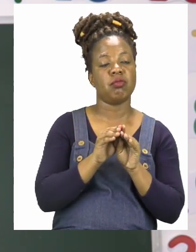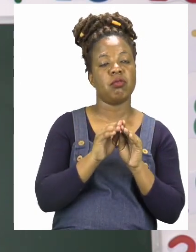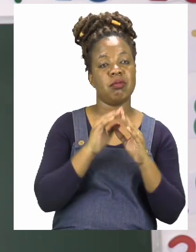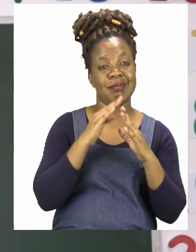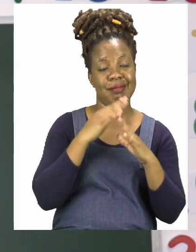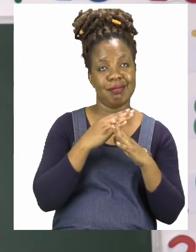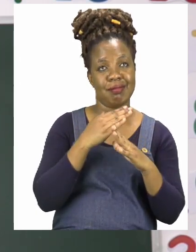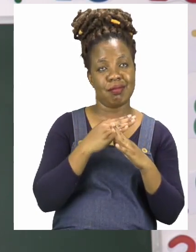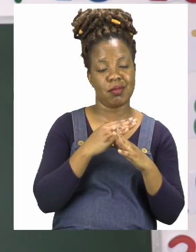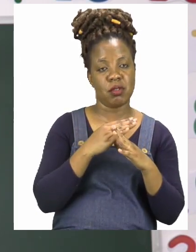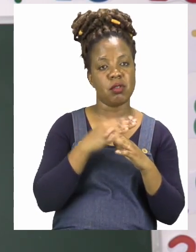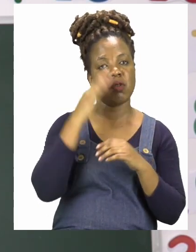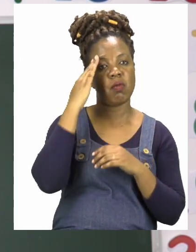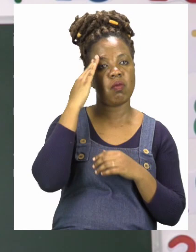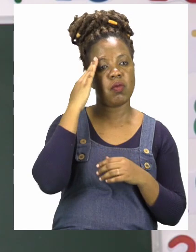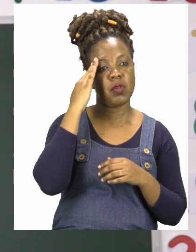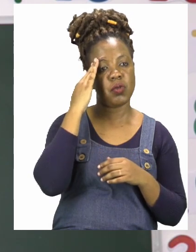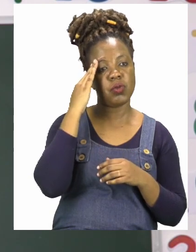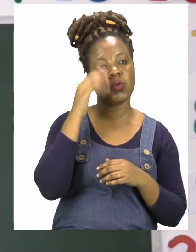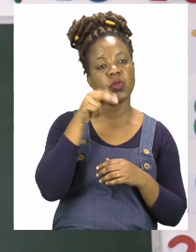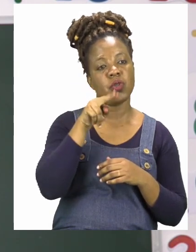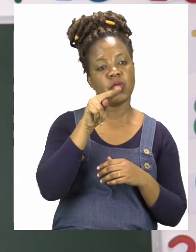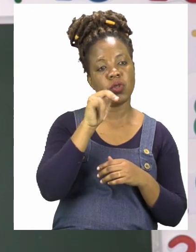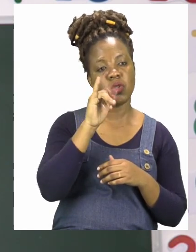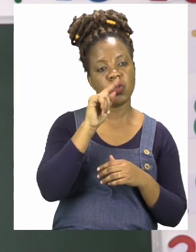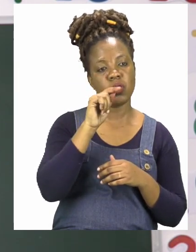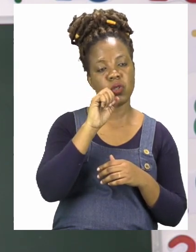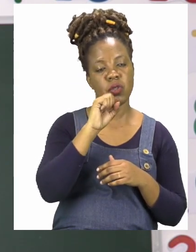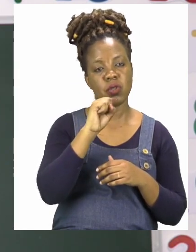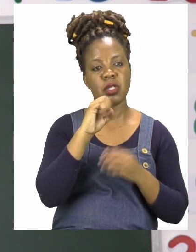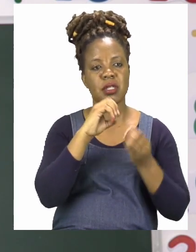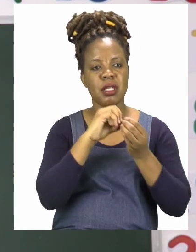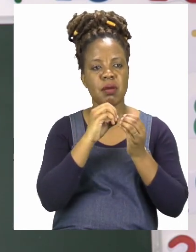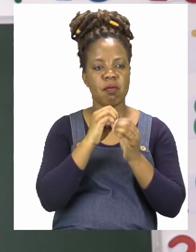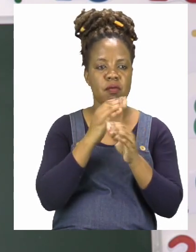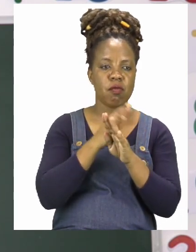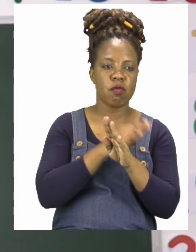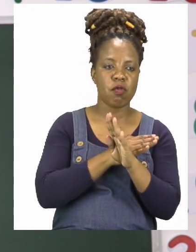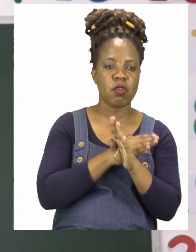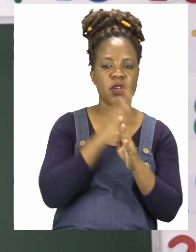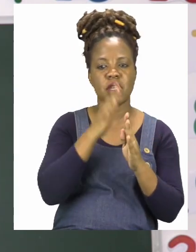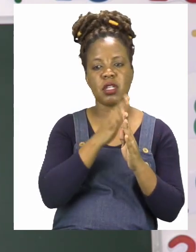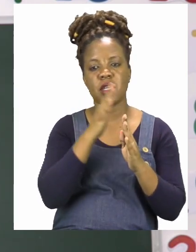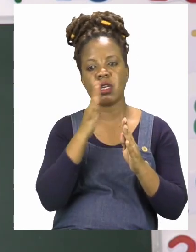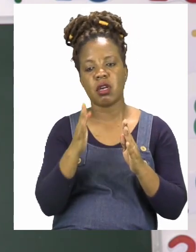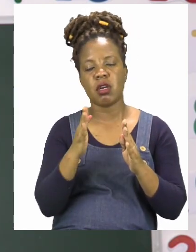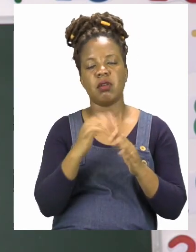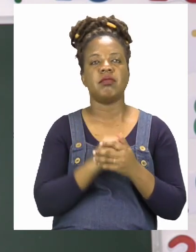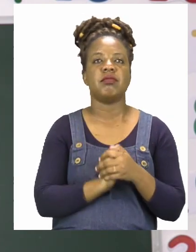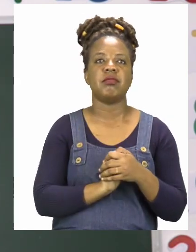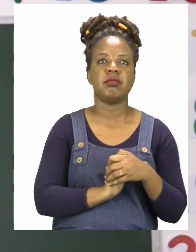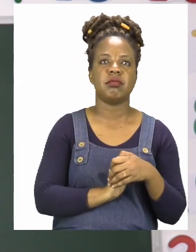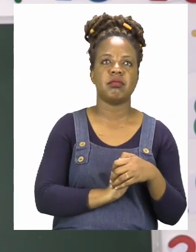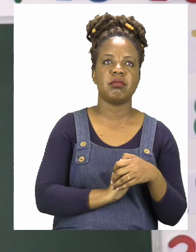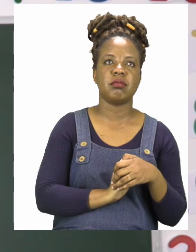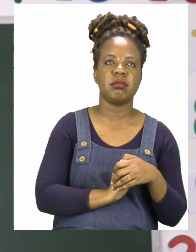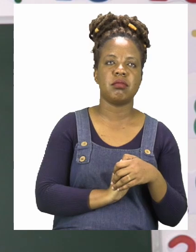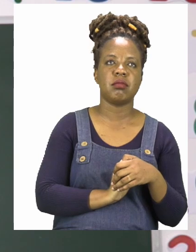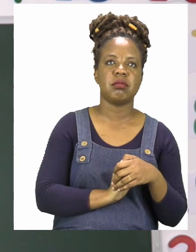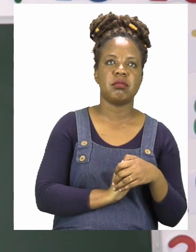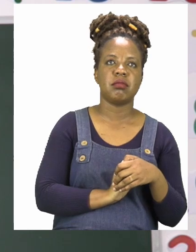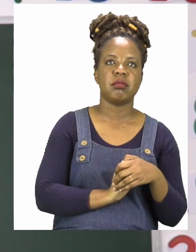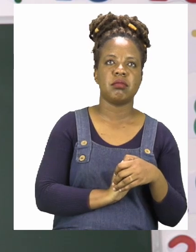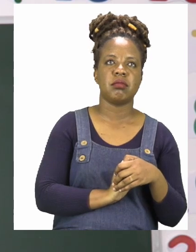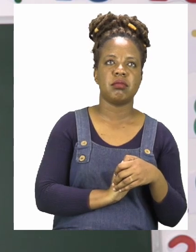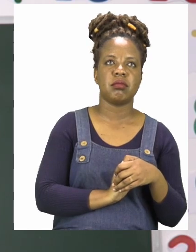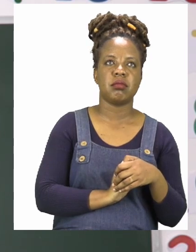find the other unit behind and the other unit in front. So behind and in front also can